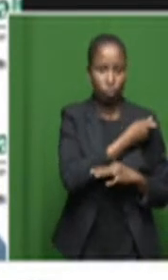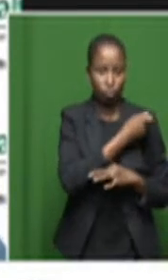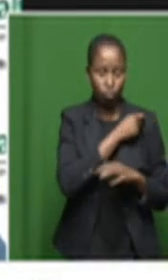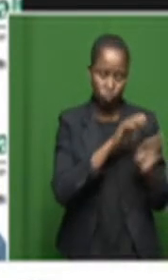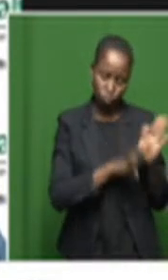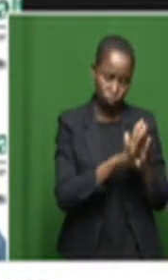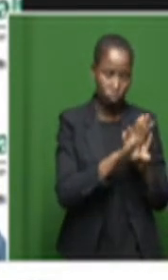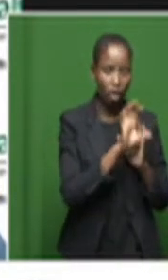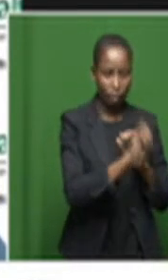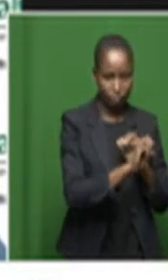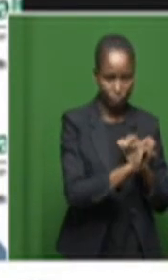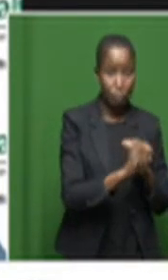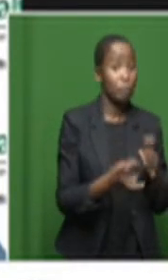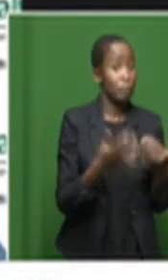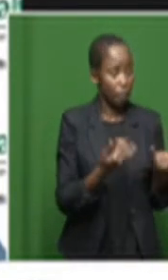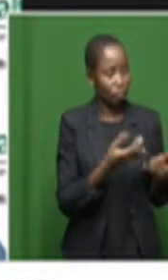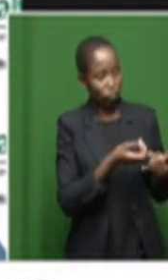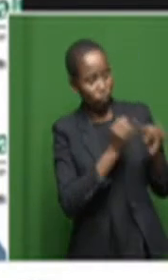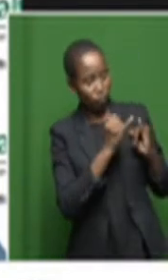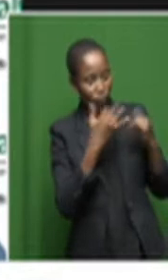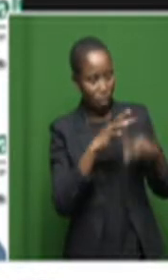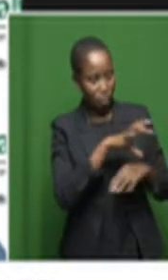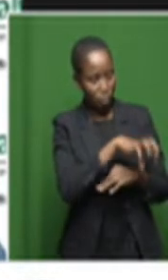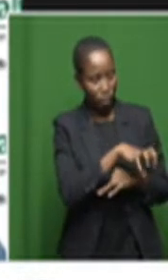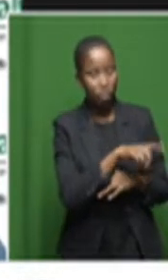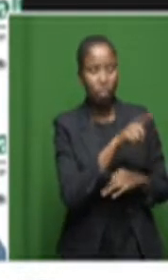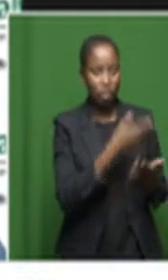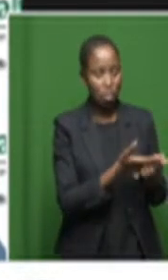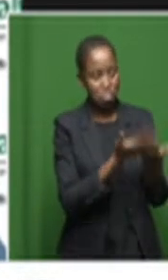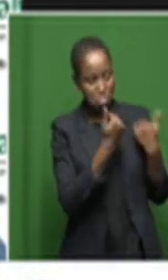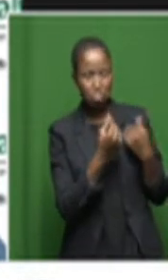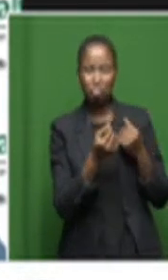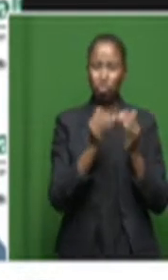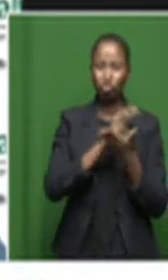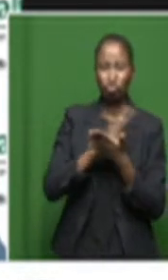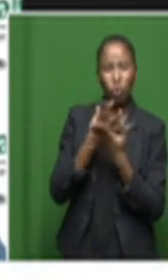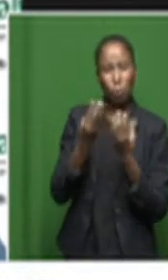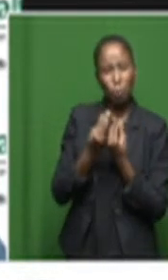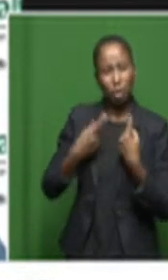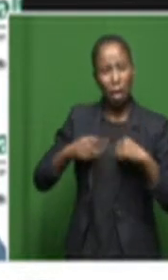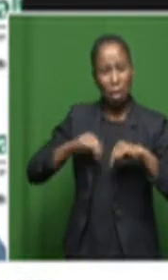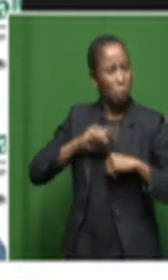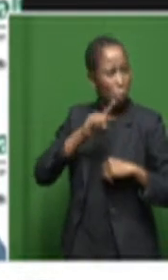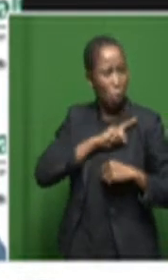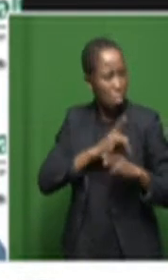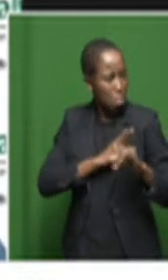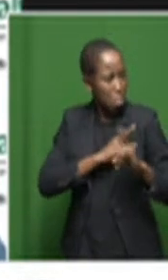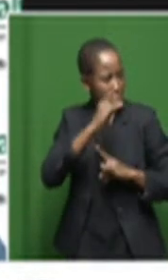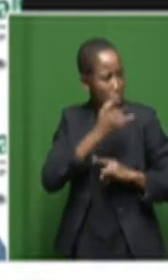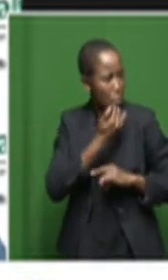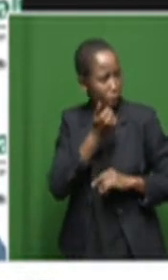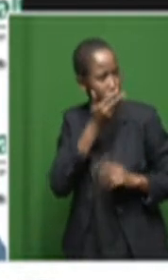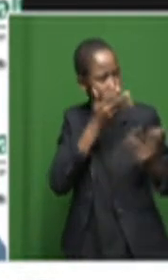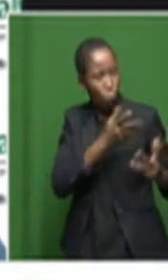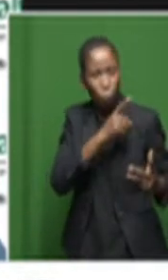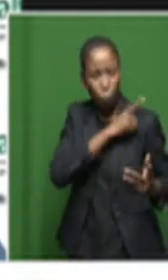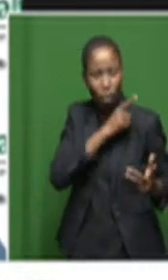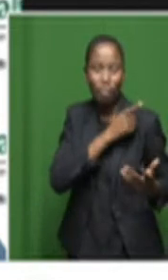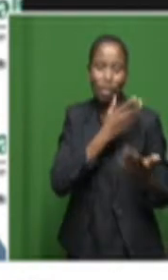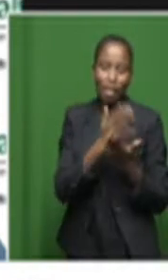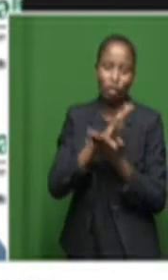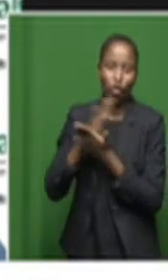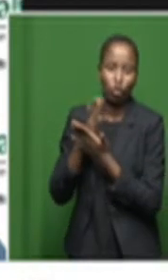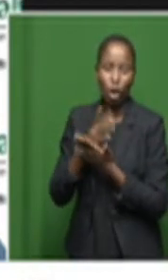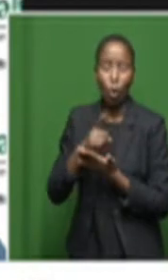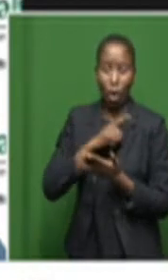concerned. So today we've invited the province to share with us the secret of success, the best practices, so that no province